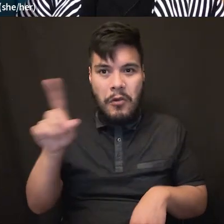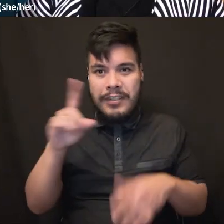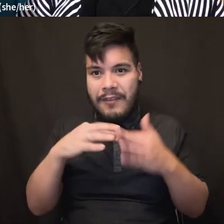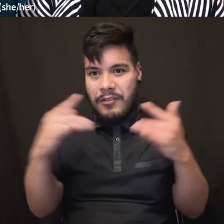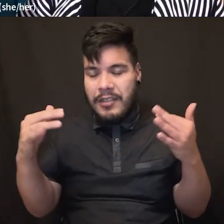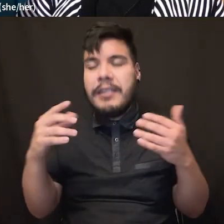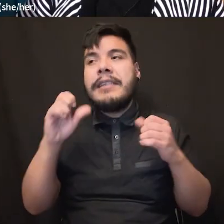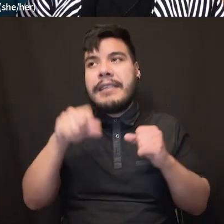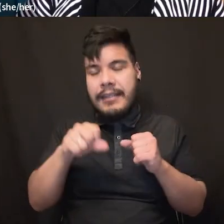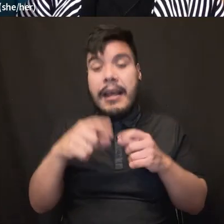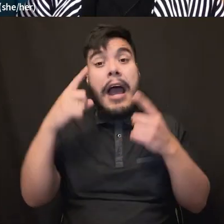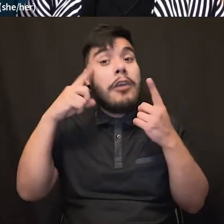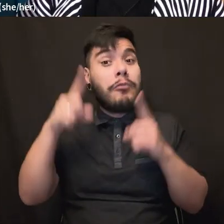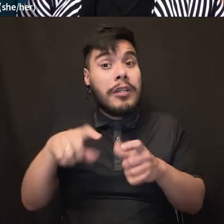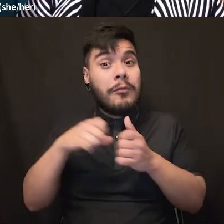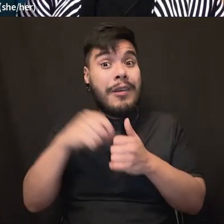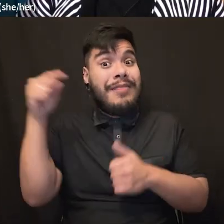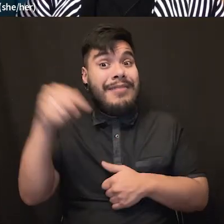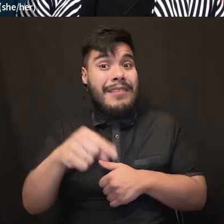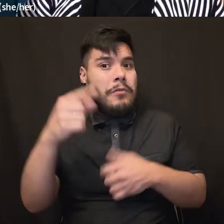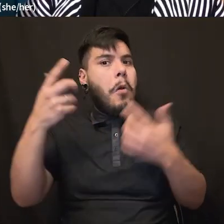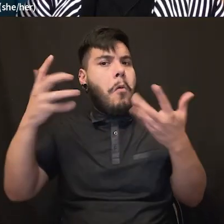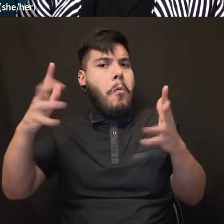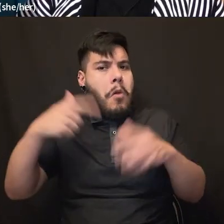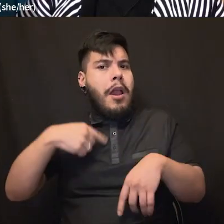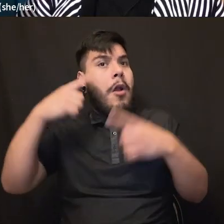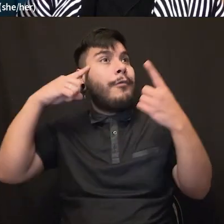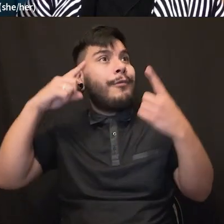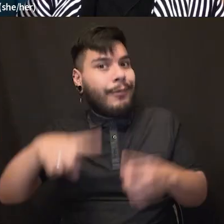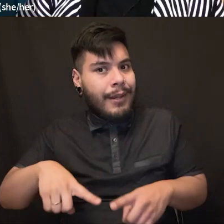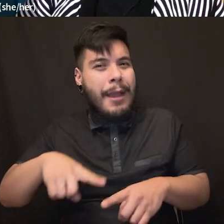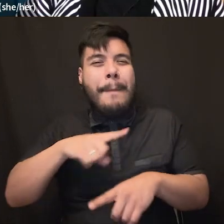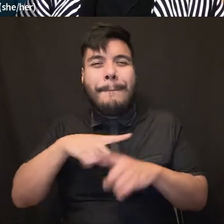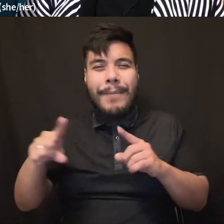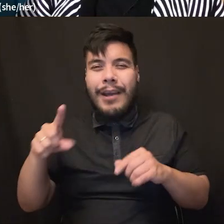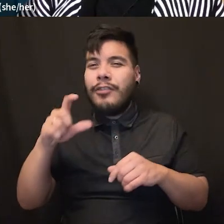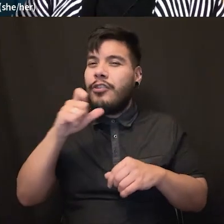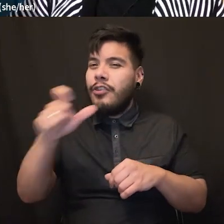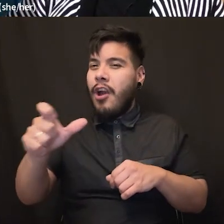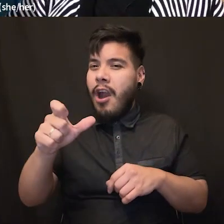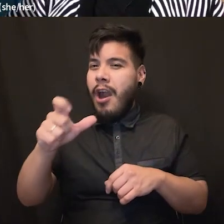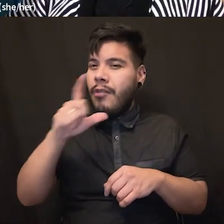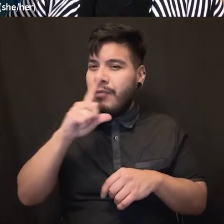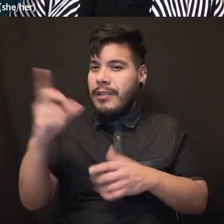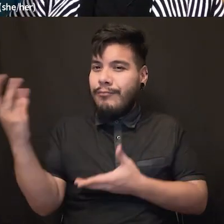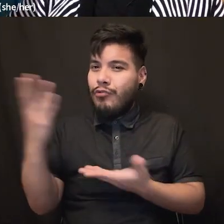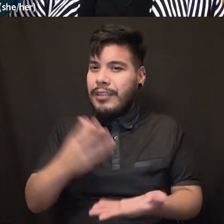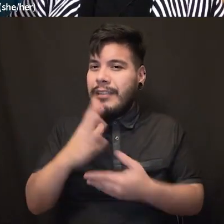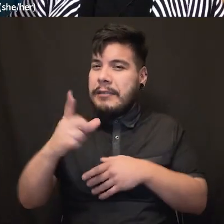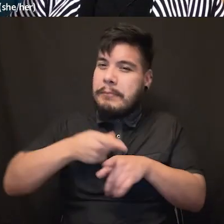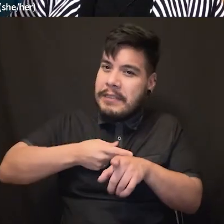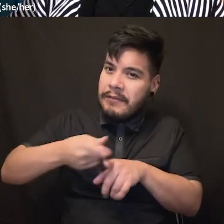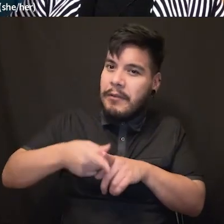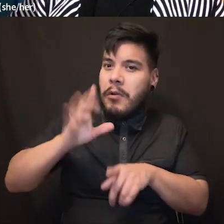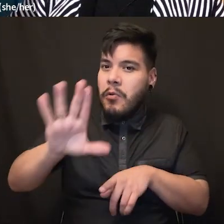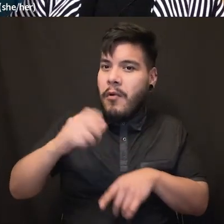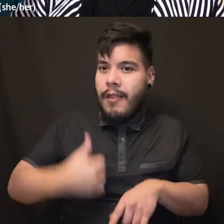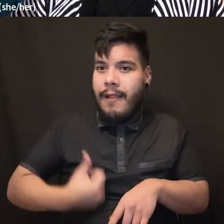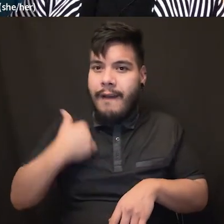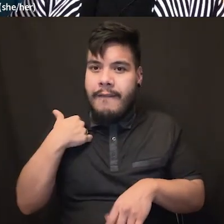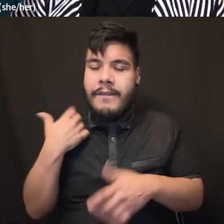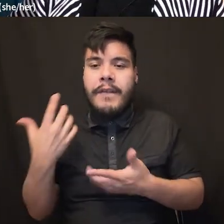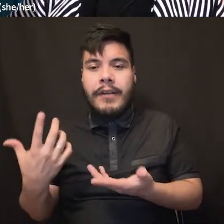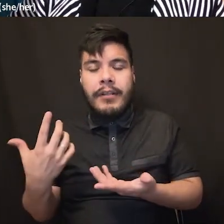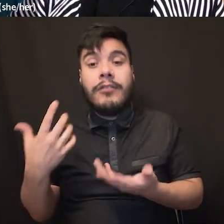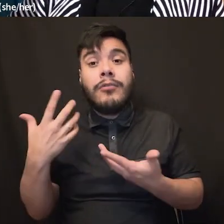I agree with all this already. And you're not bringing any specificity of your own life into it.